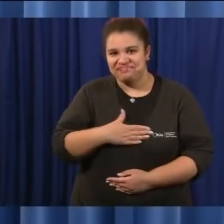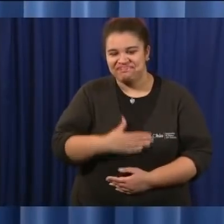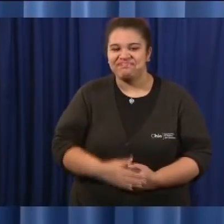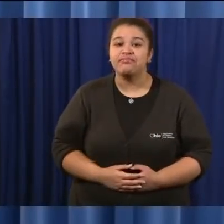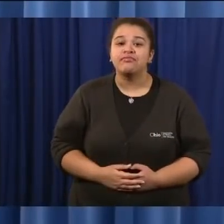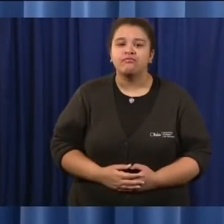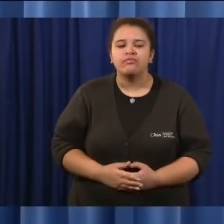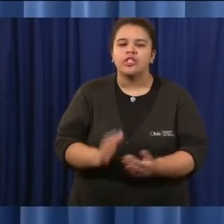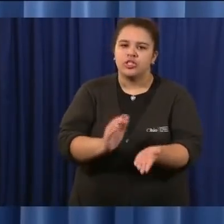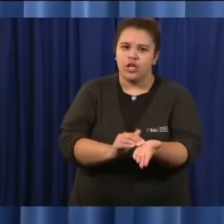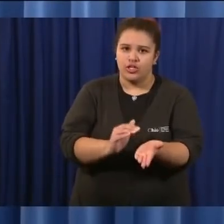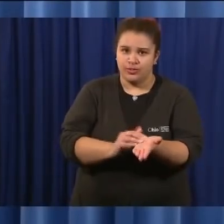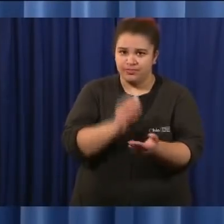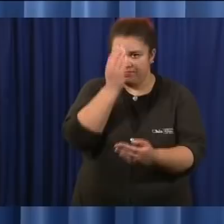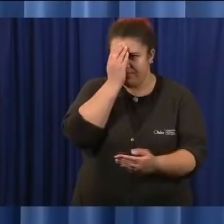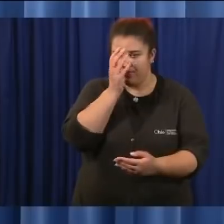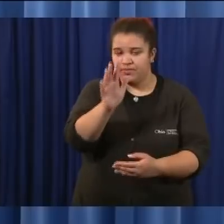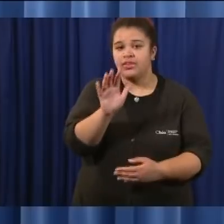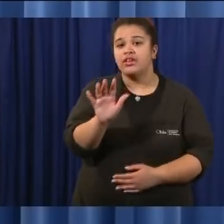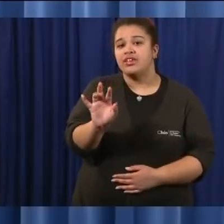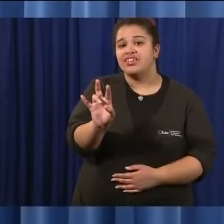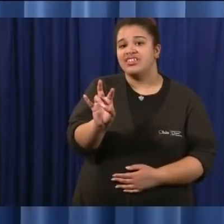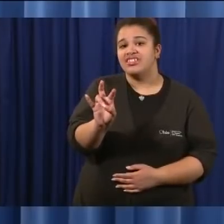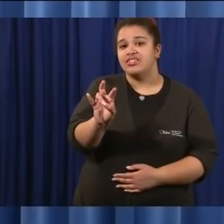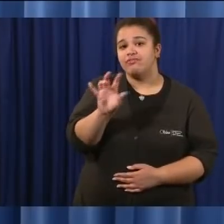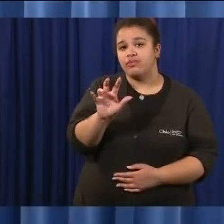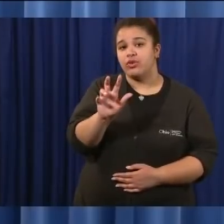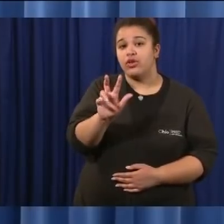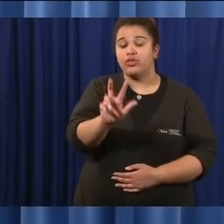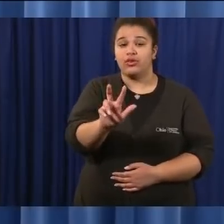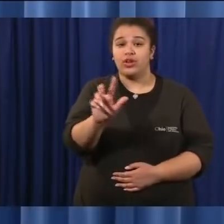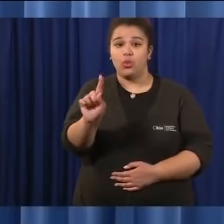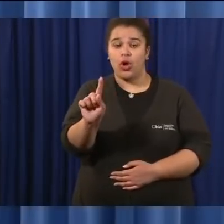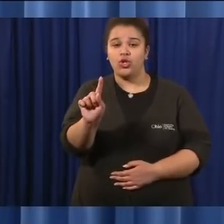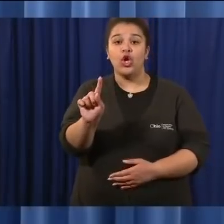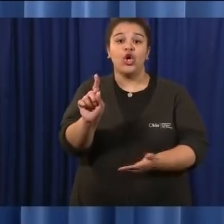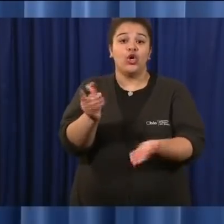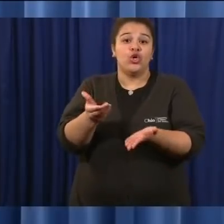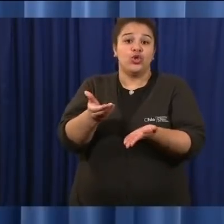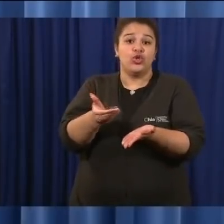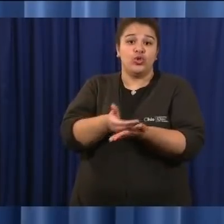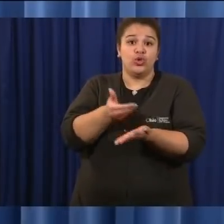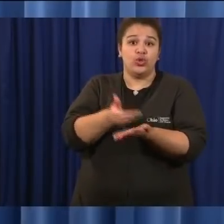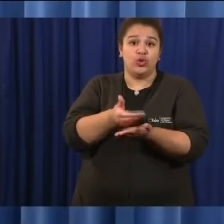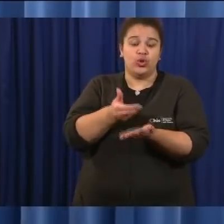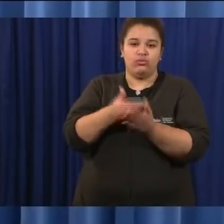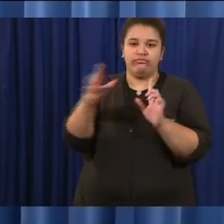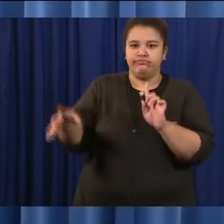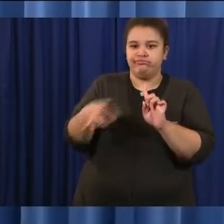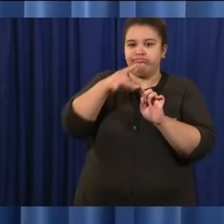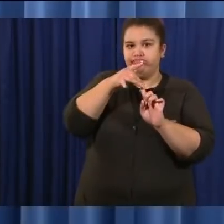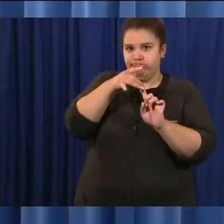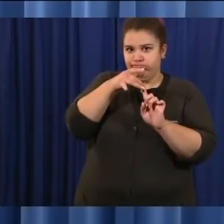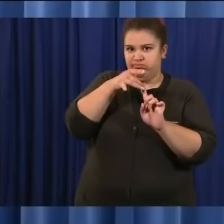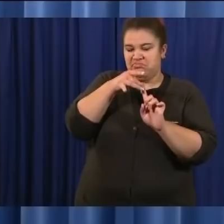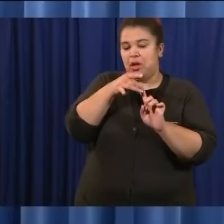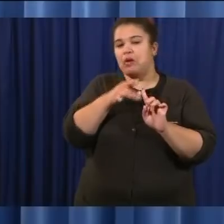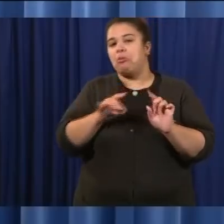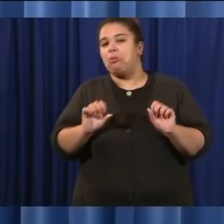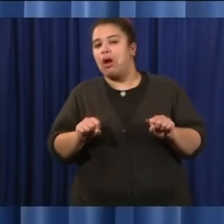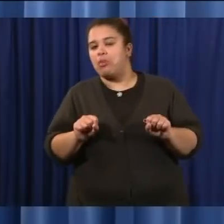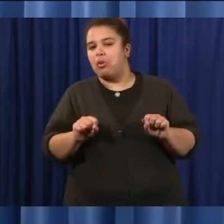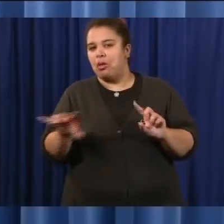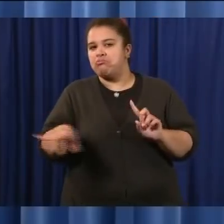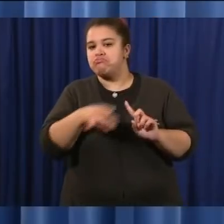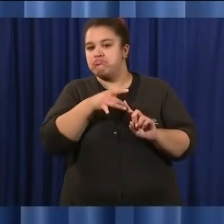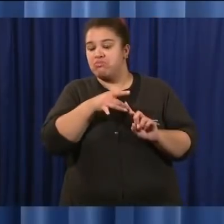Doctor, there were 731 new and probable cases today. That's 50% more than yesterday and the highest